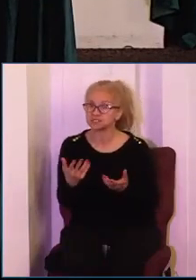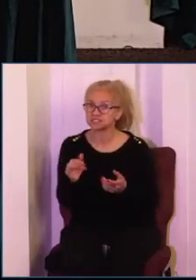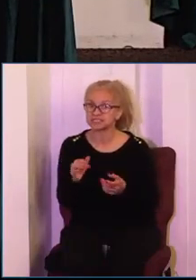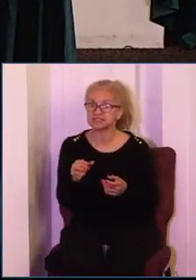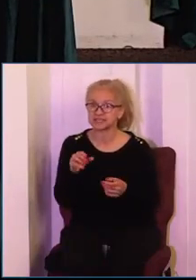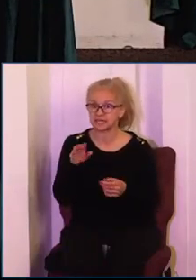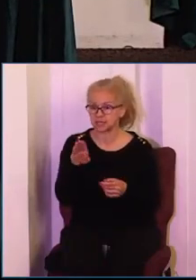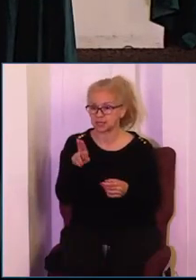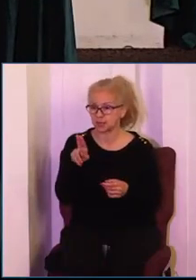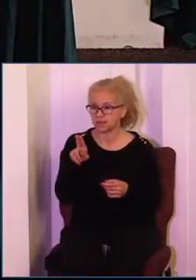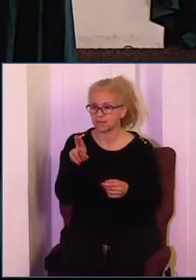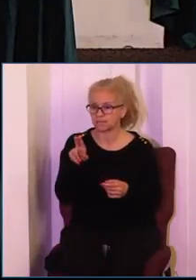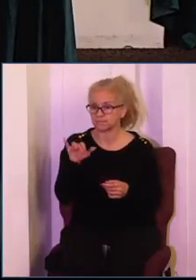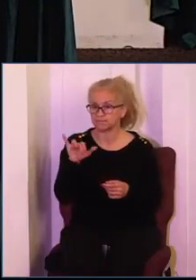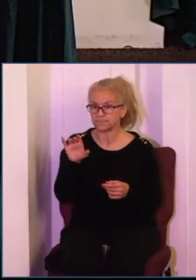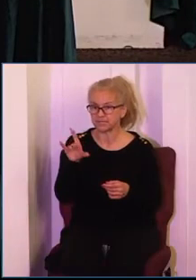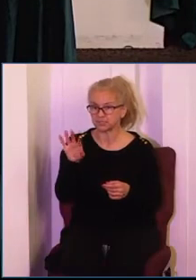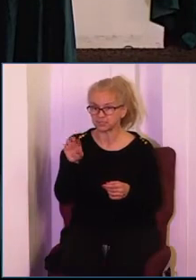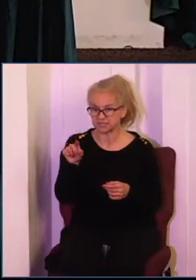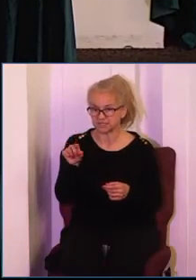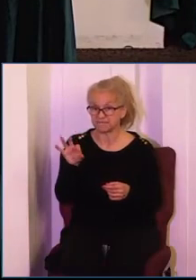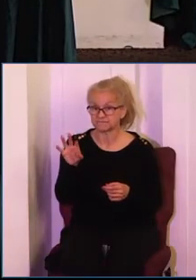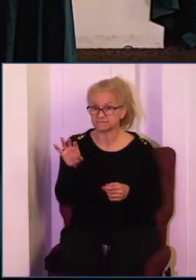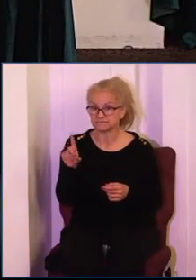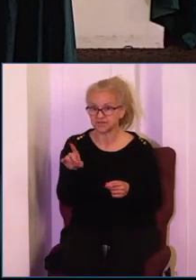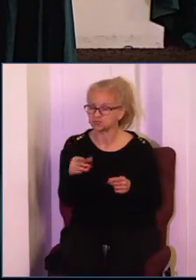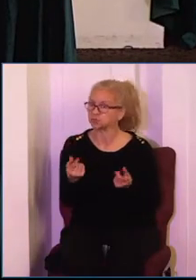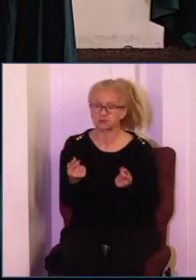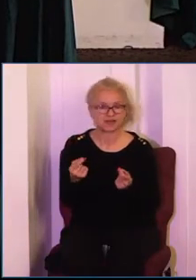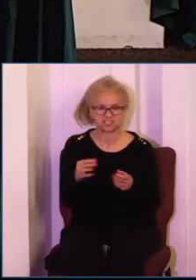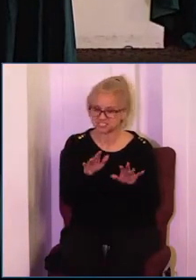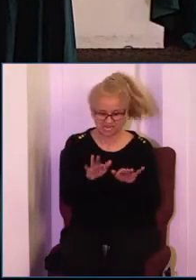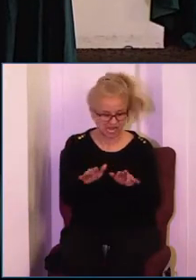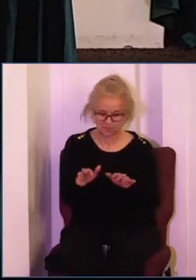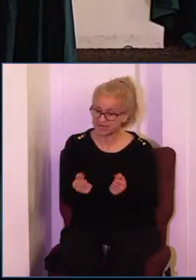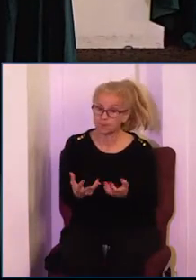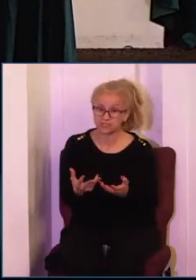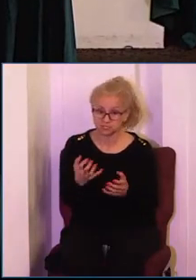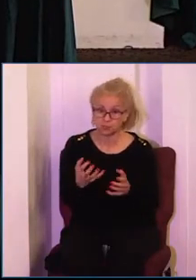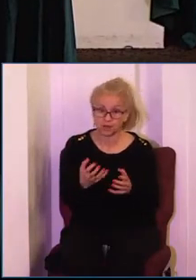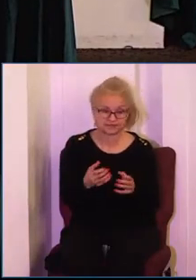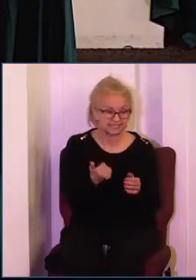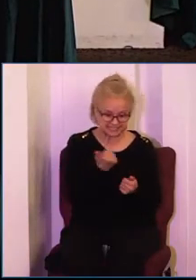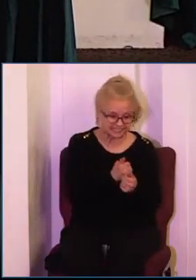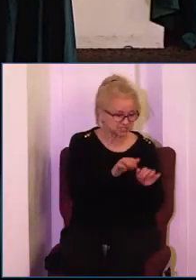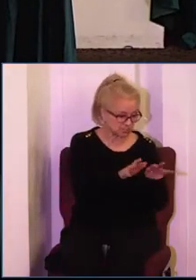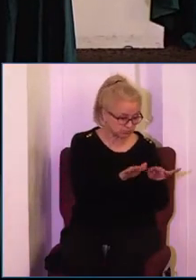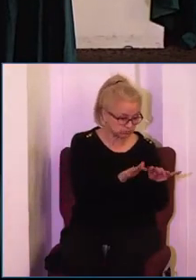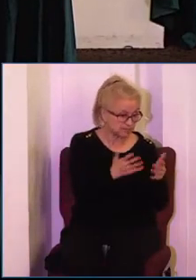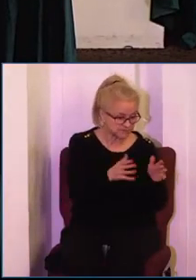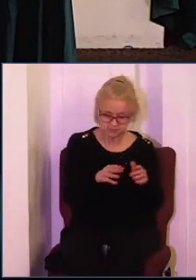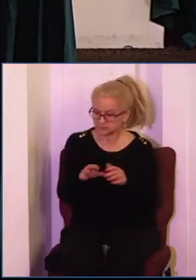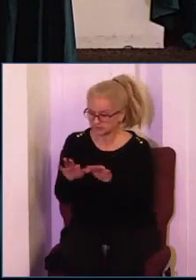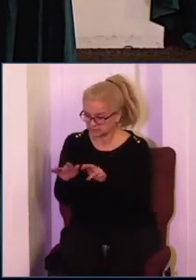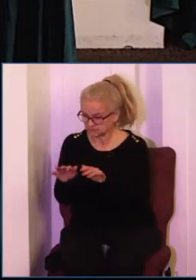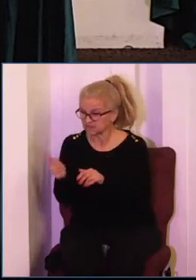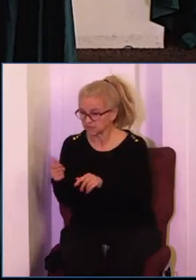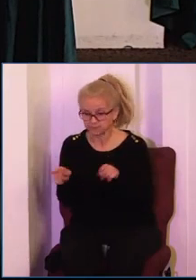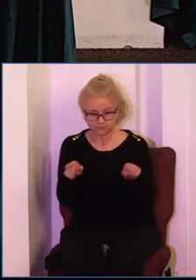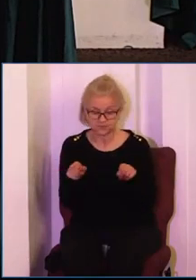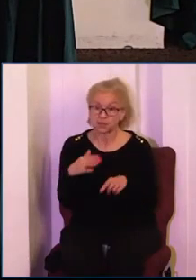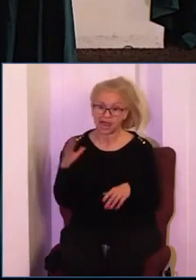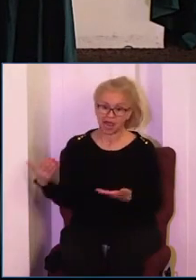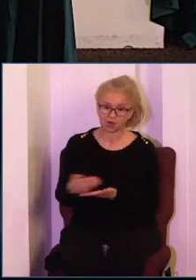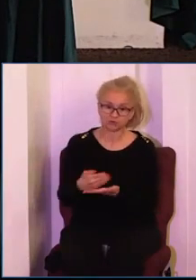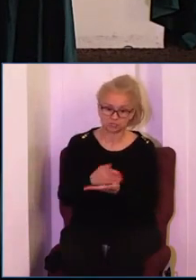fund. You can do all of that right there on PayPal. Just type in the amounts and what each one is for, and our